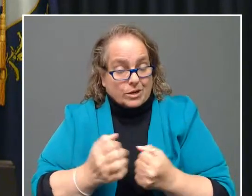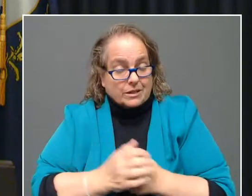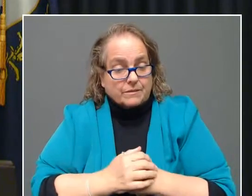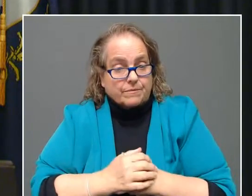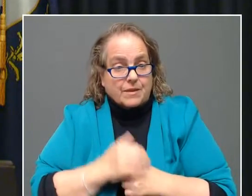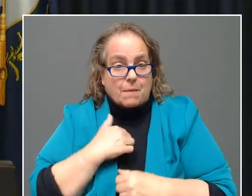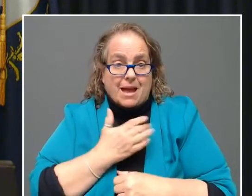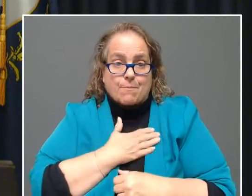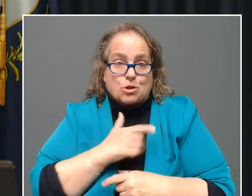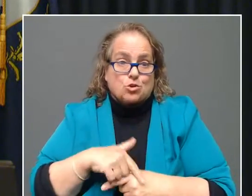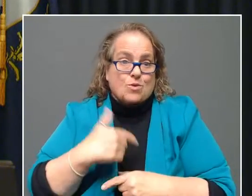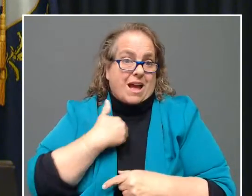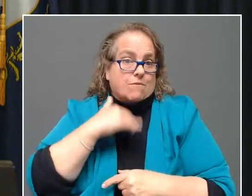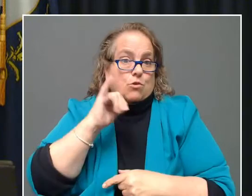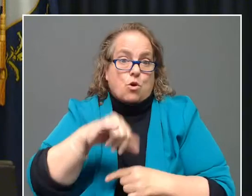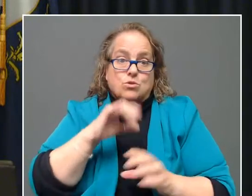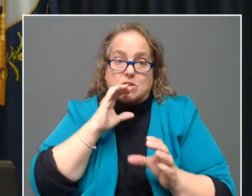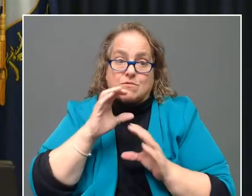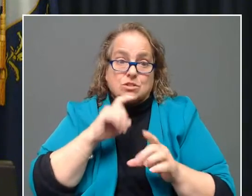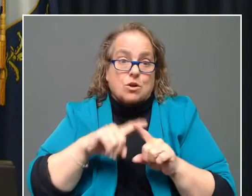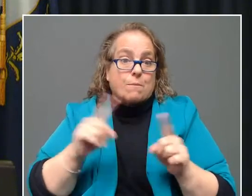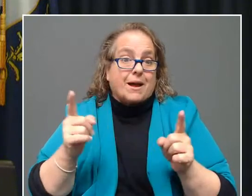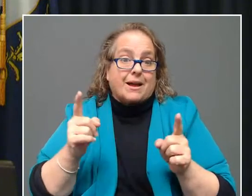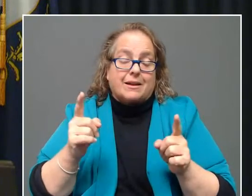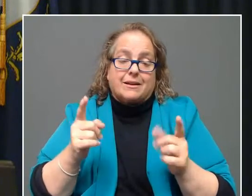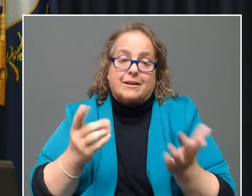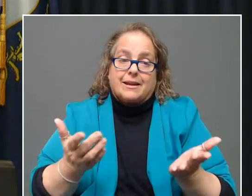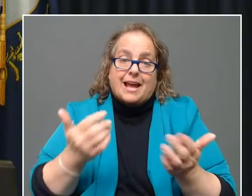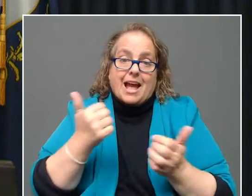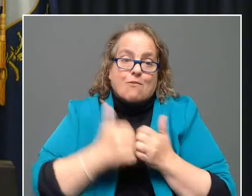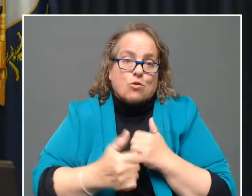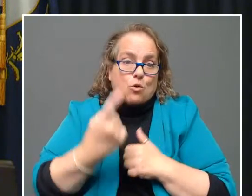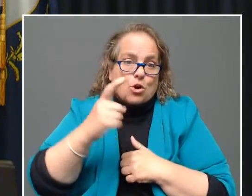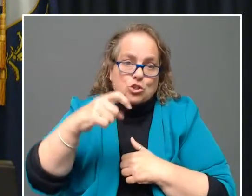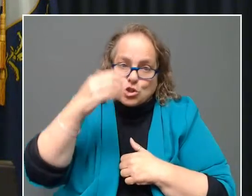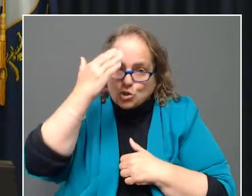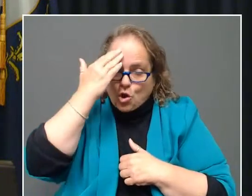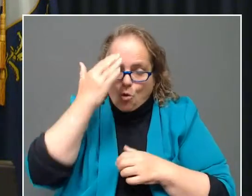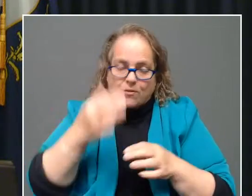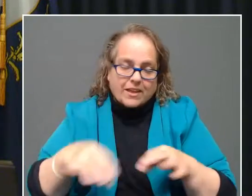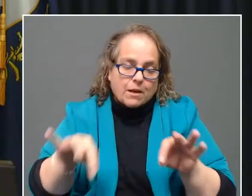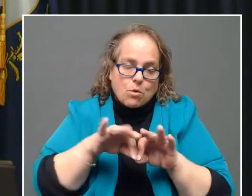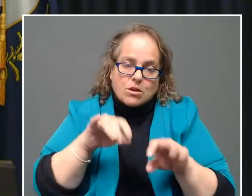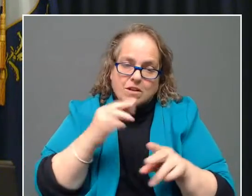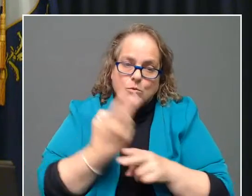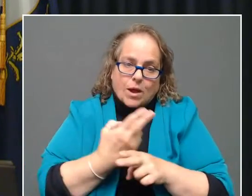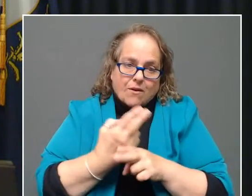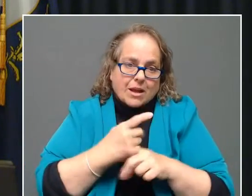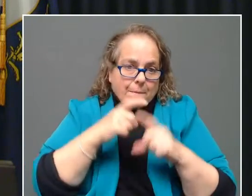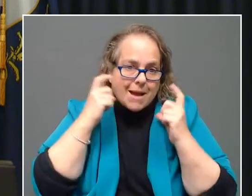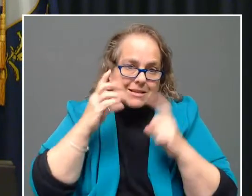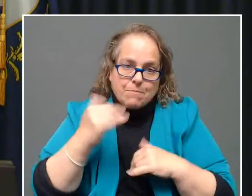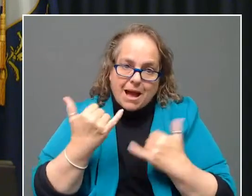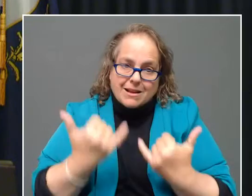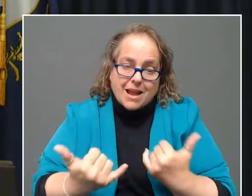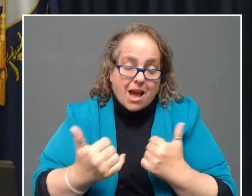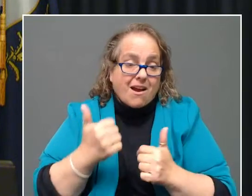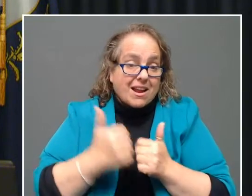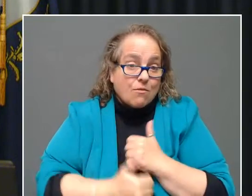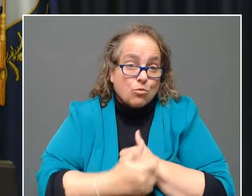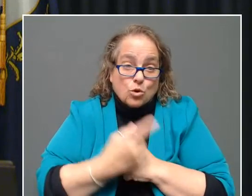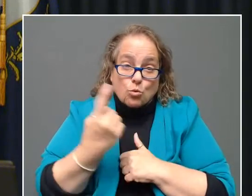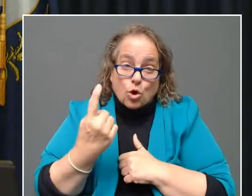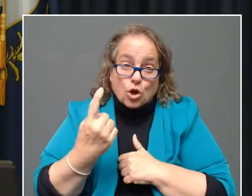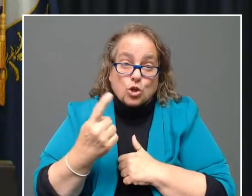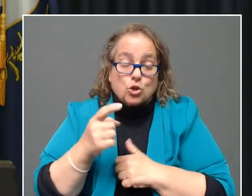those conversations, but Ryan, everybody ought to know the importance of wearing a mask by now. And I think everybody ought